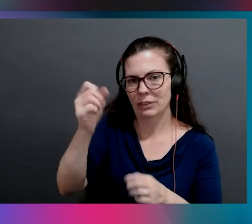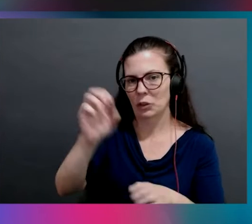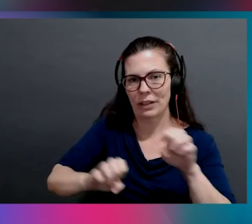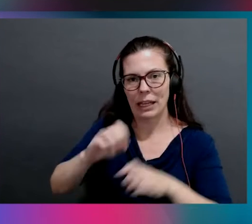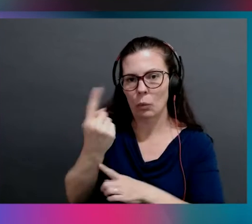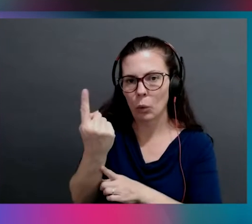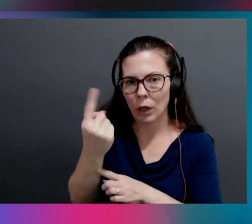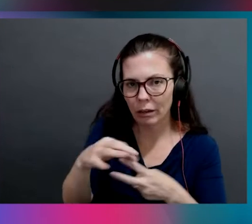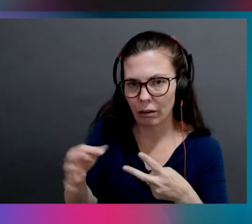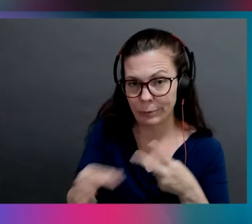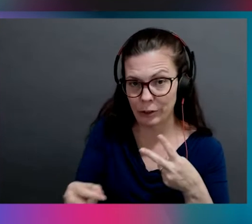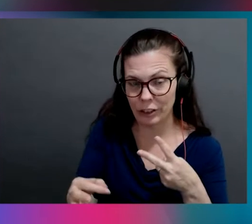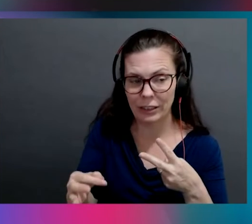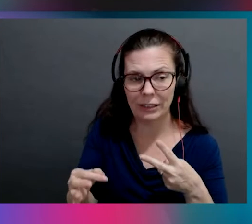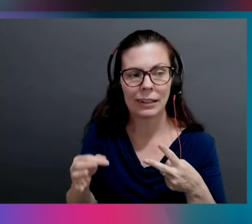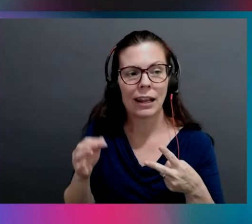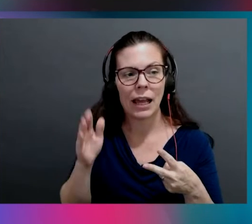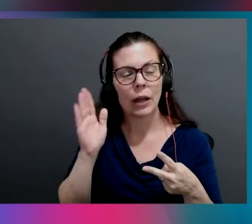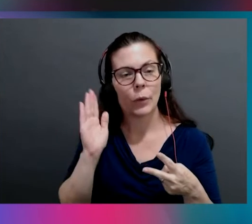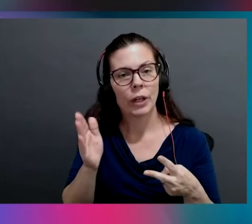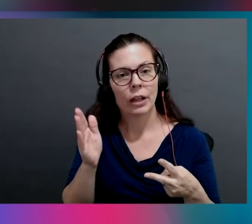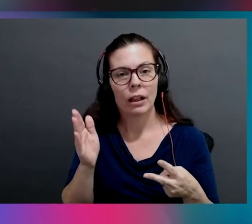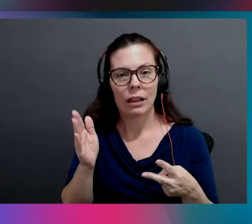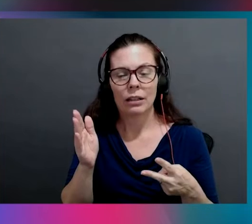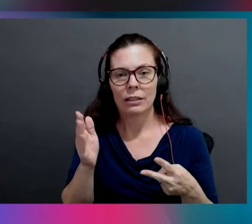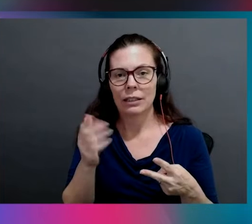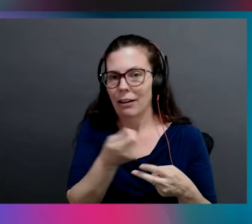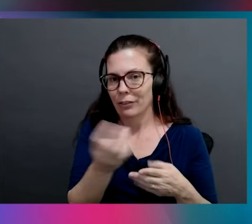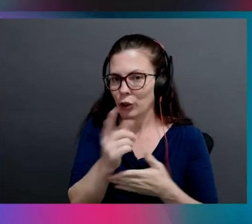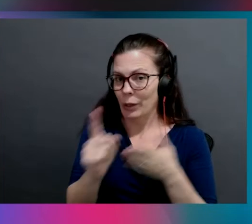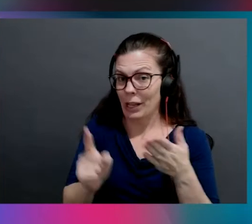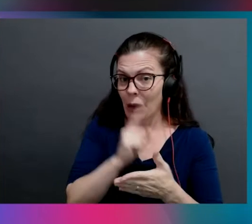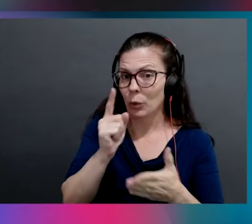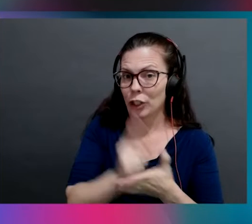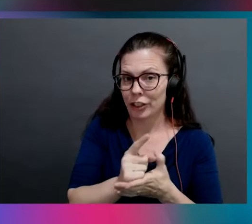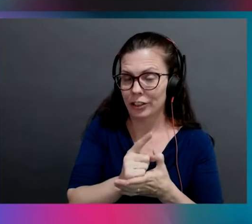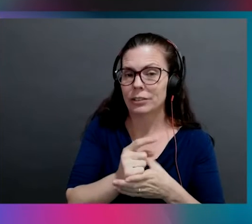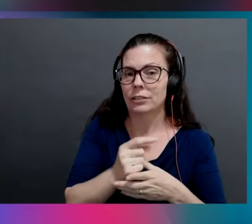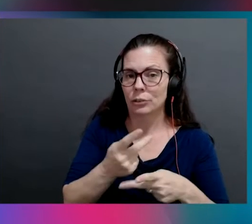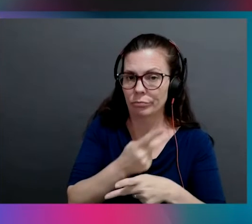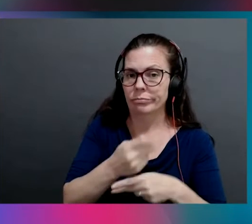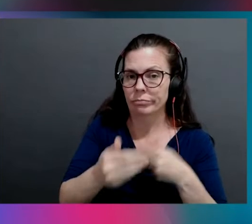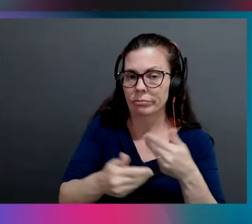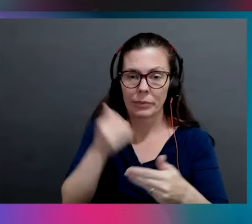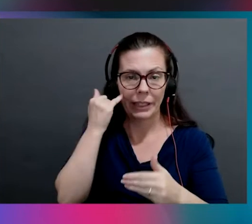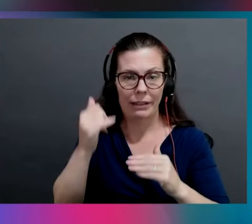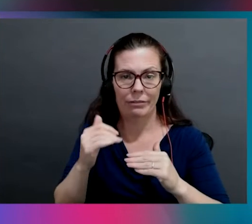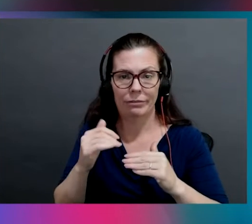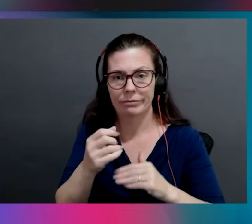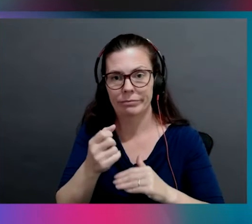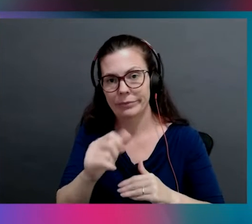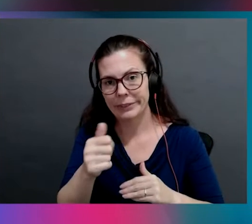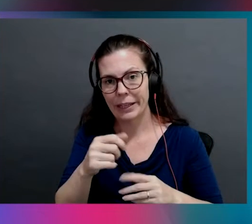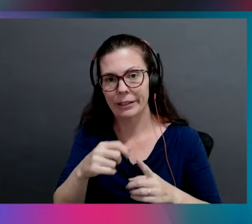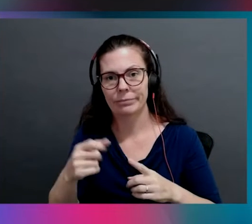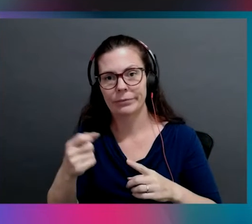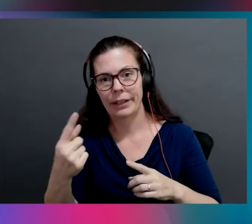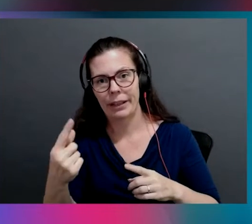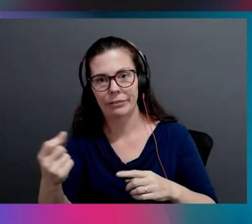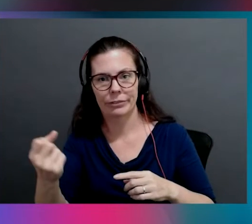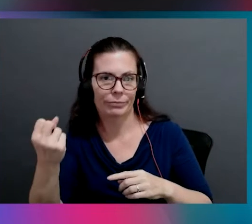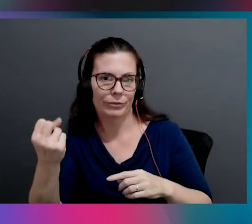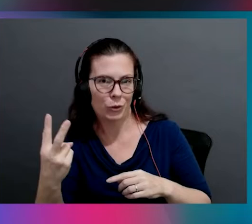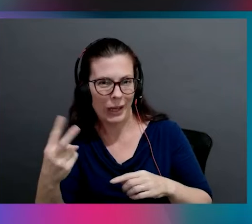option. It's going to take a couple of hours if you're going more than 10 or 11 or 12 nodes there.